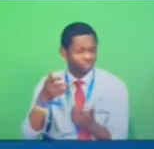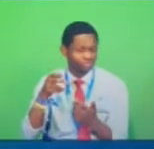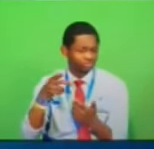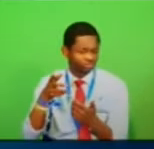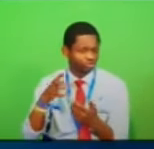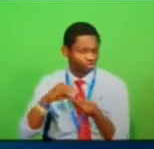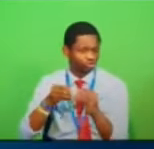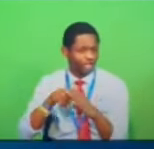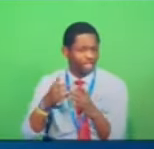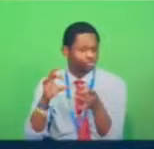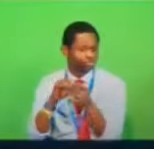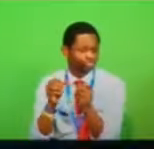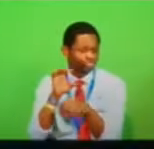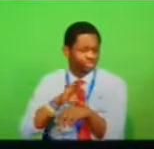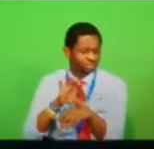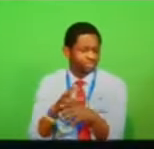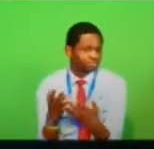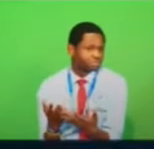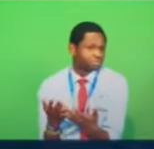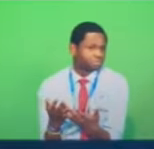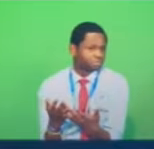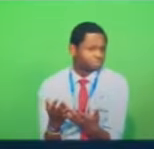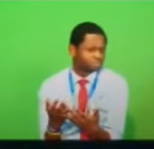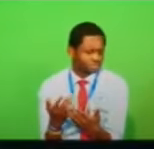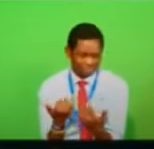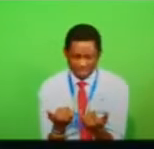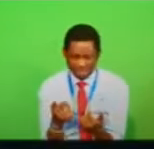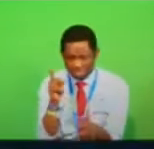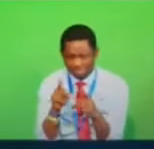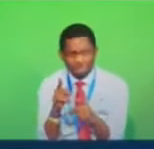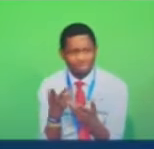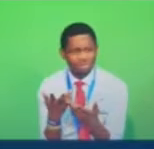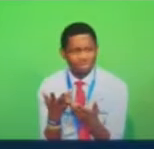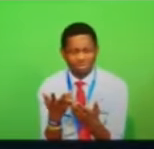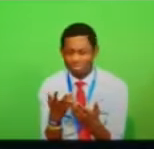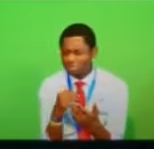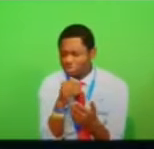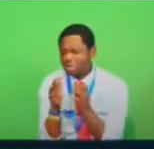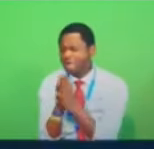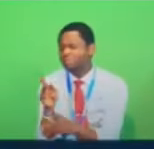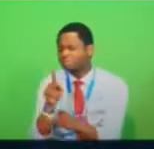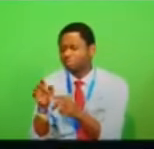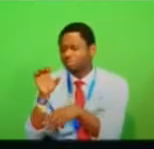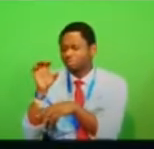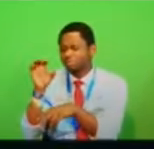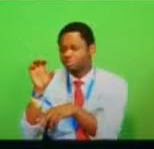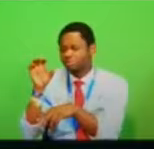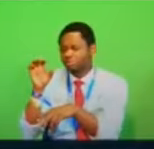today people hardly ask other people questions. They want to go and ask Google. They will ask